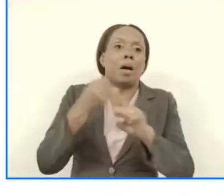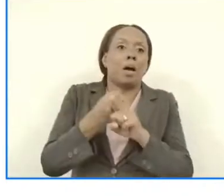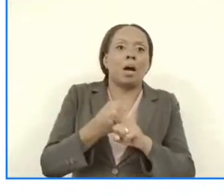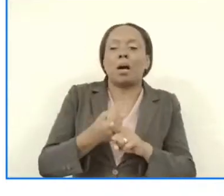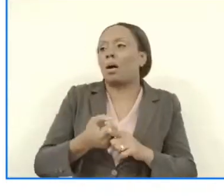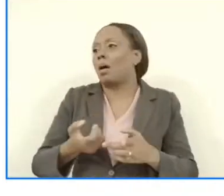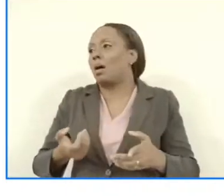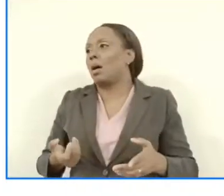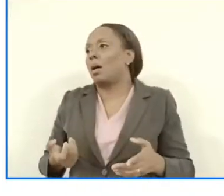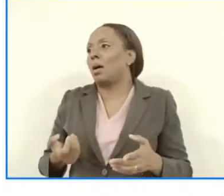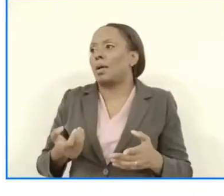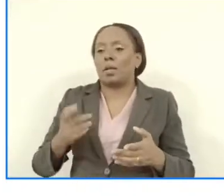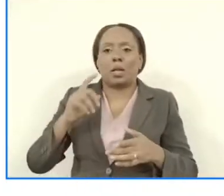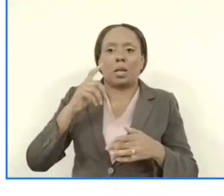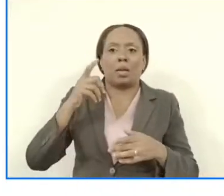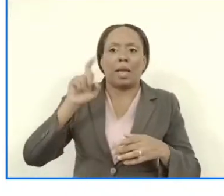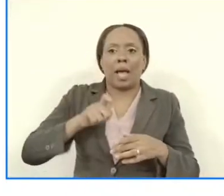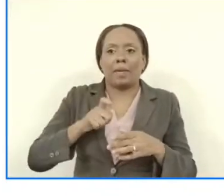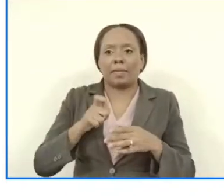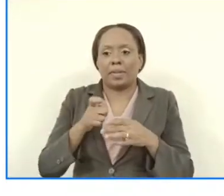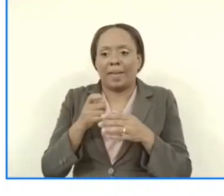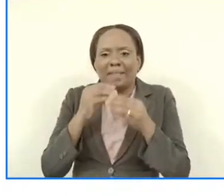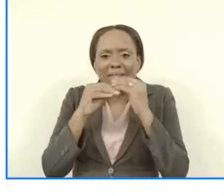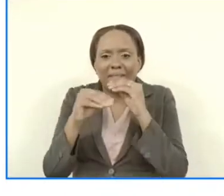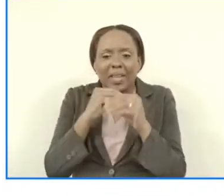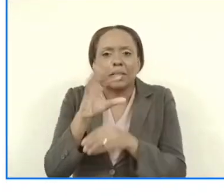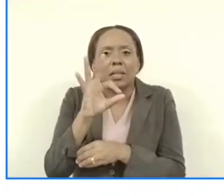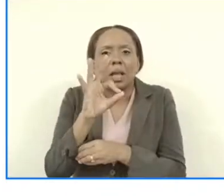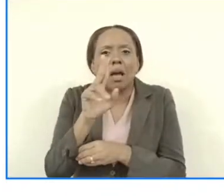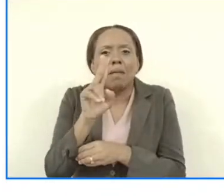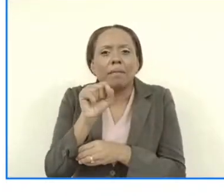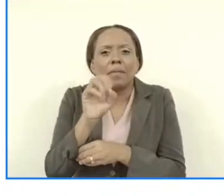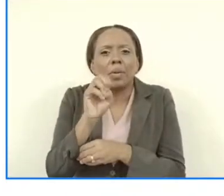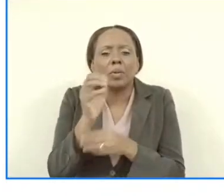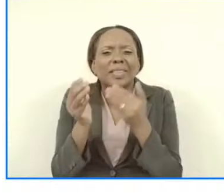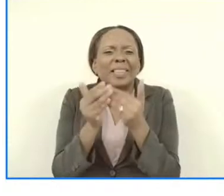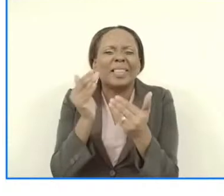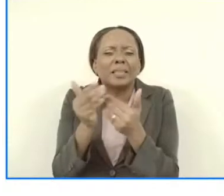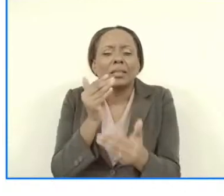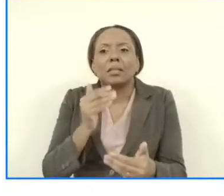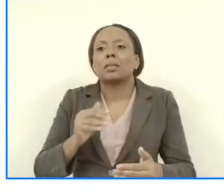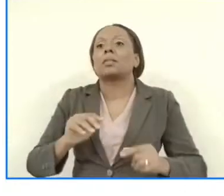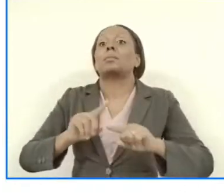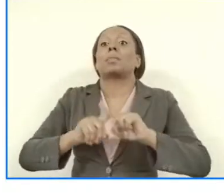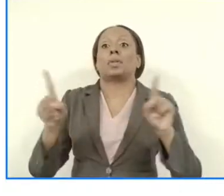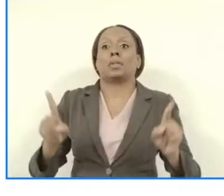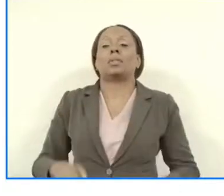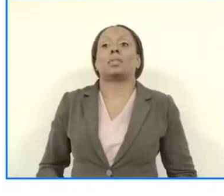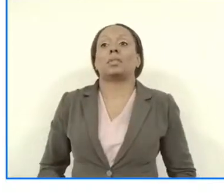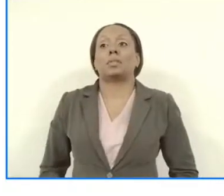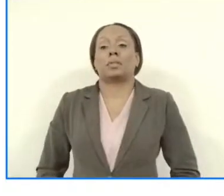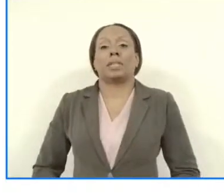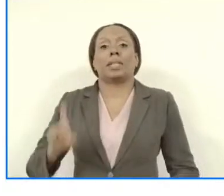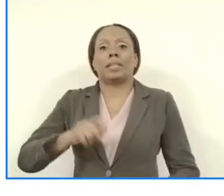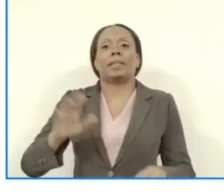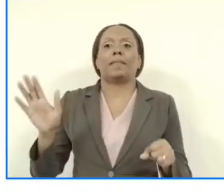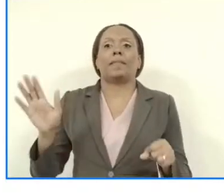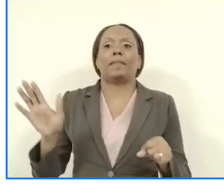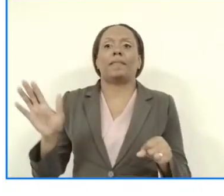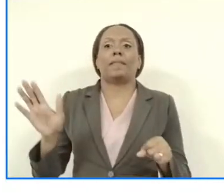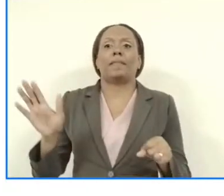it's a simple matter of us just closing out the fuse. In other cases, there's work that may need to be done. But in all cases, we need to do a full